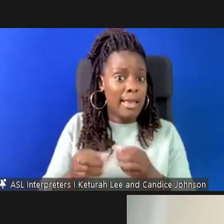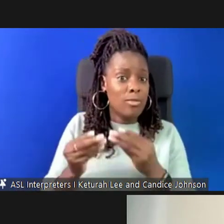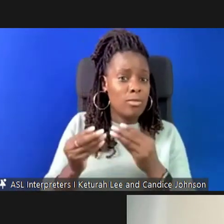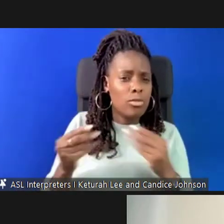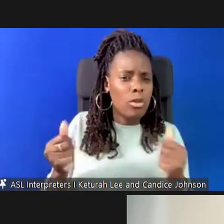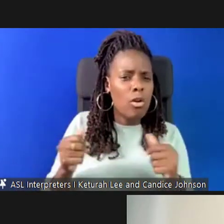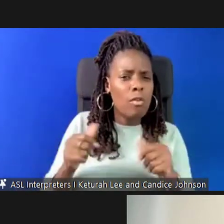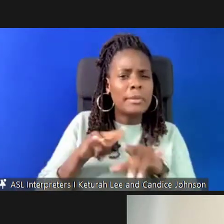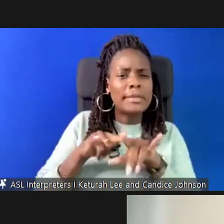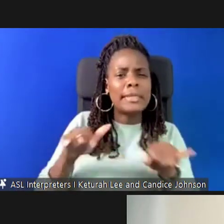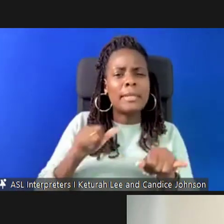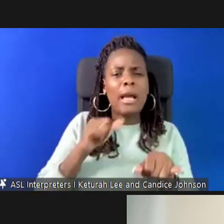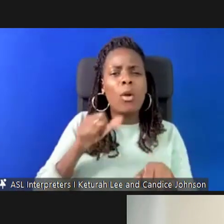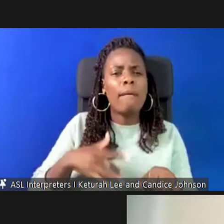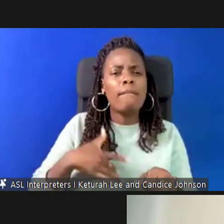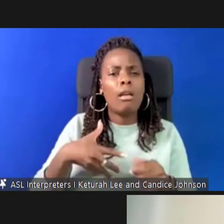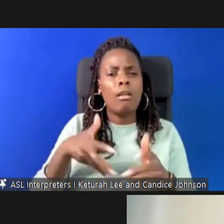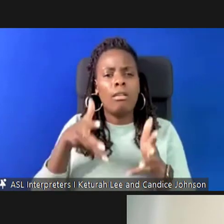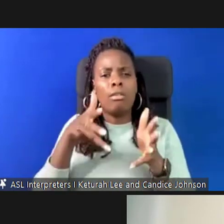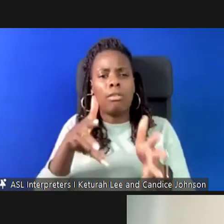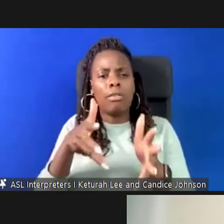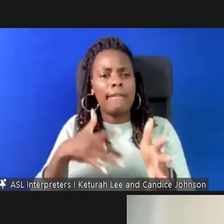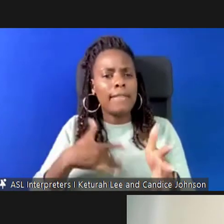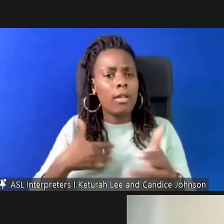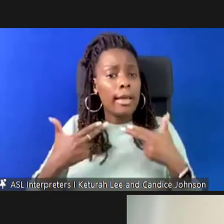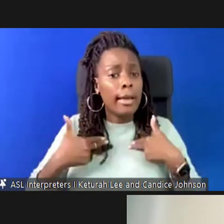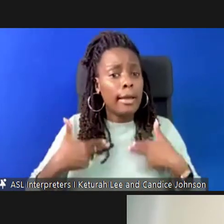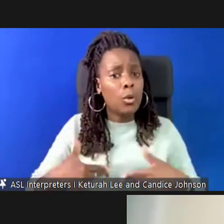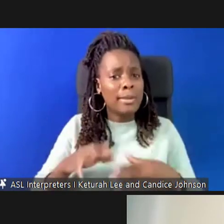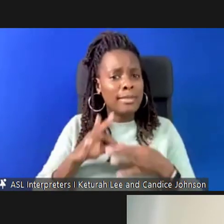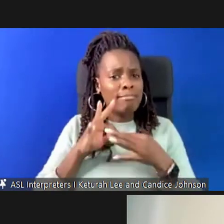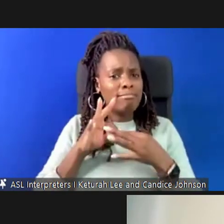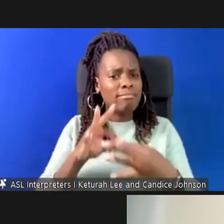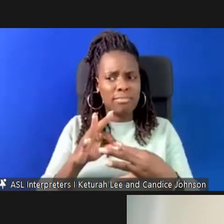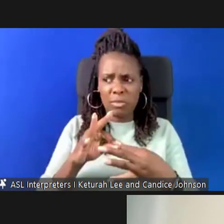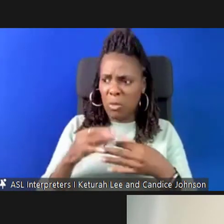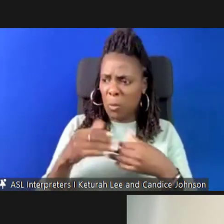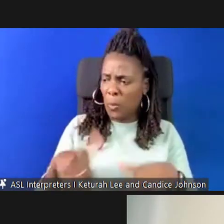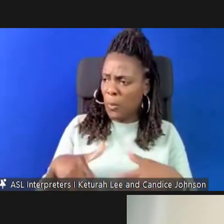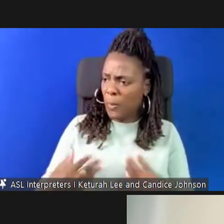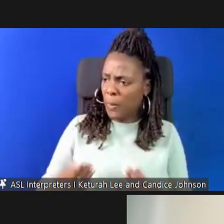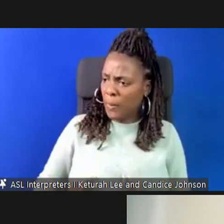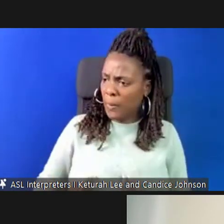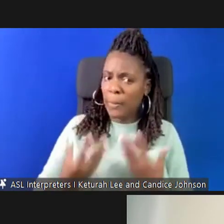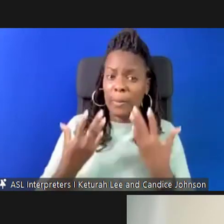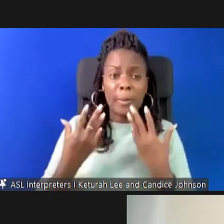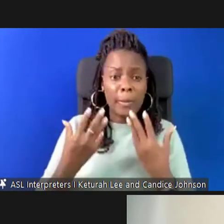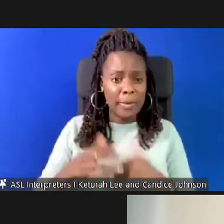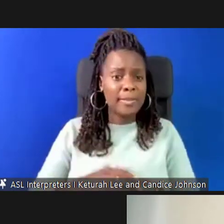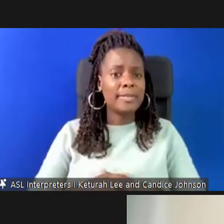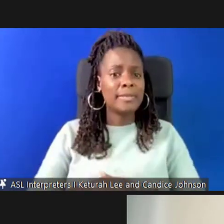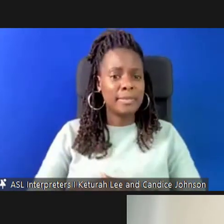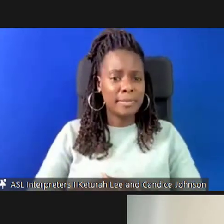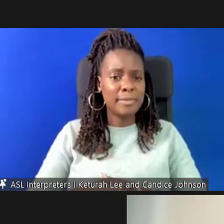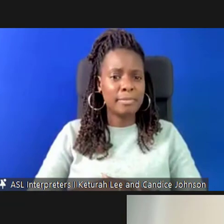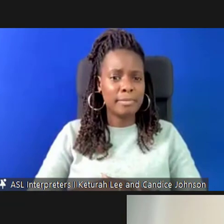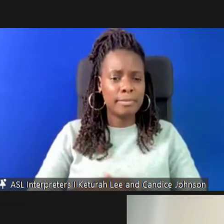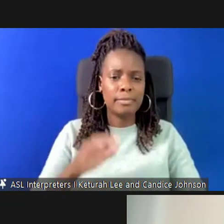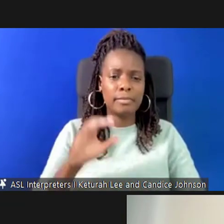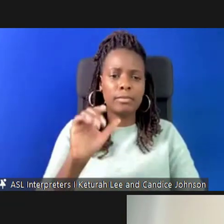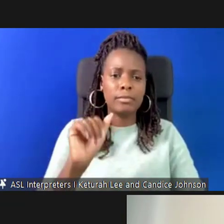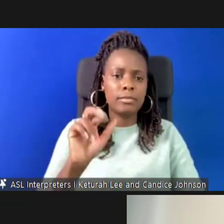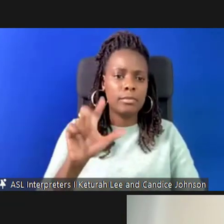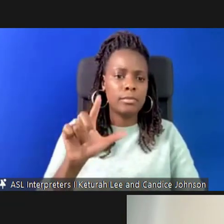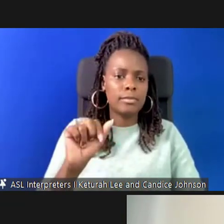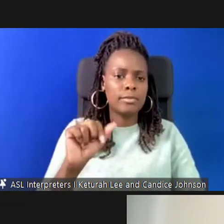to feel human connection during that is an antidote. I couldn't agree